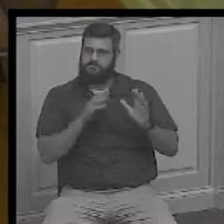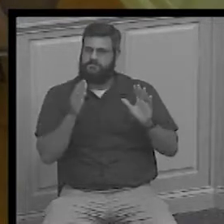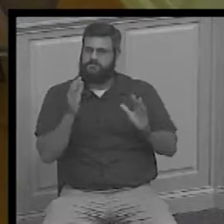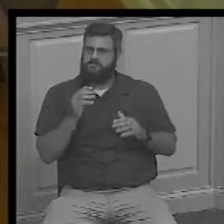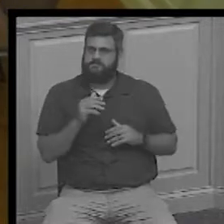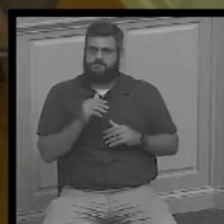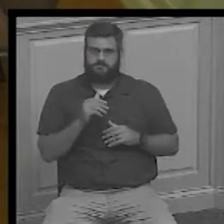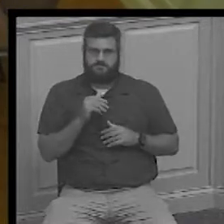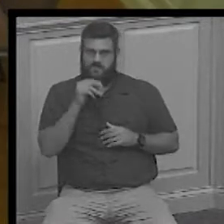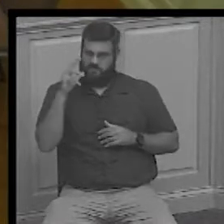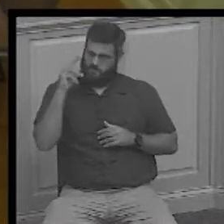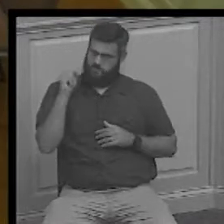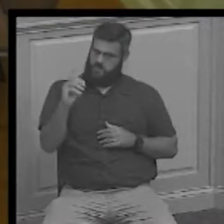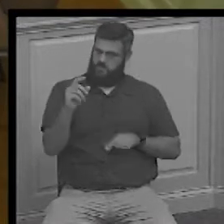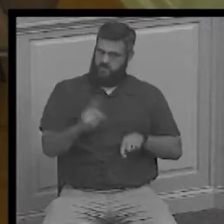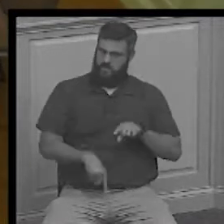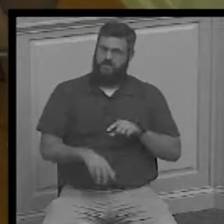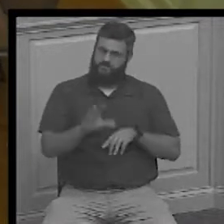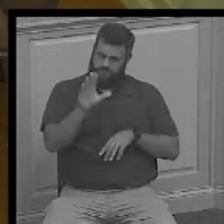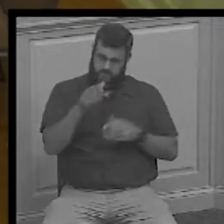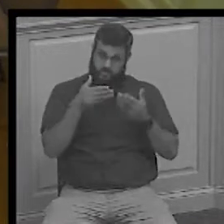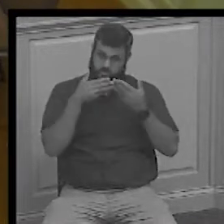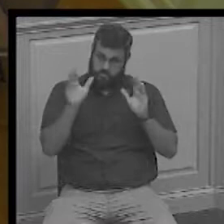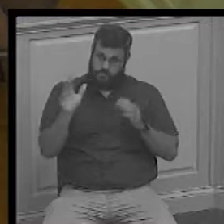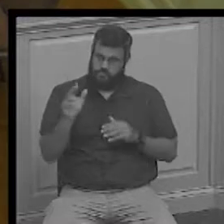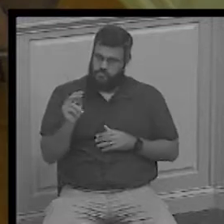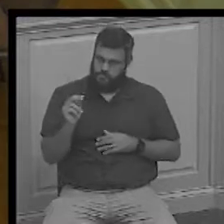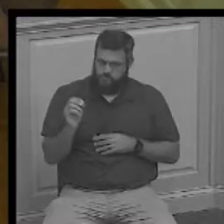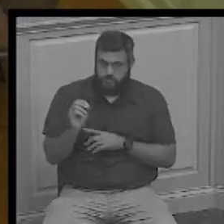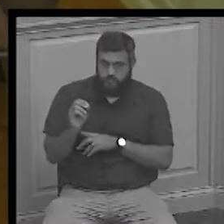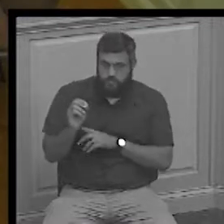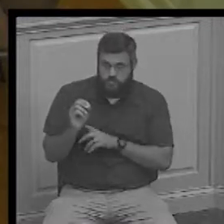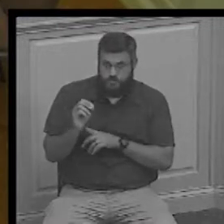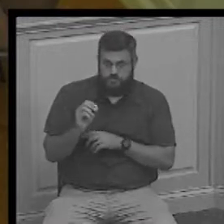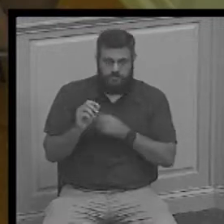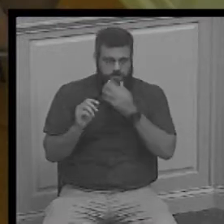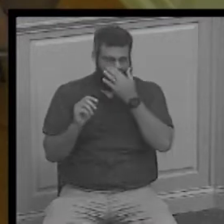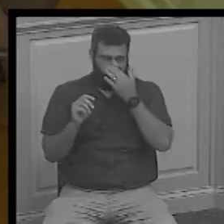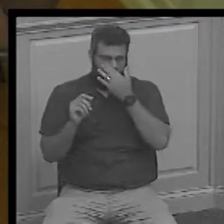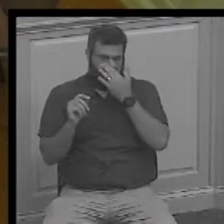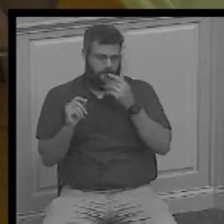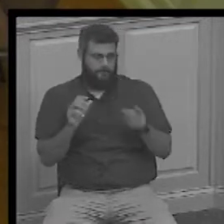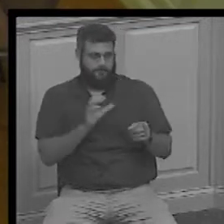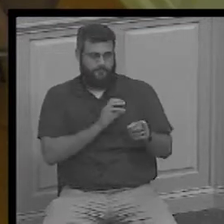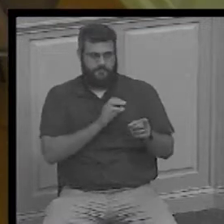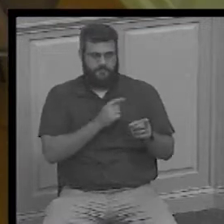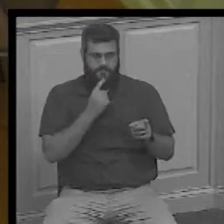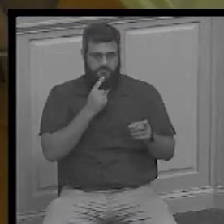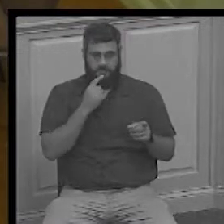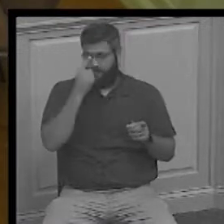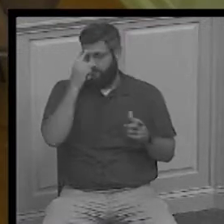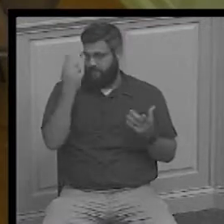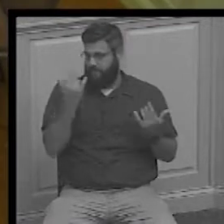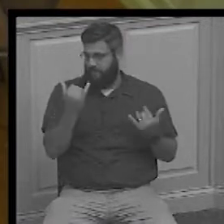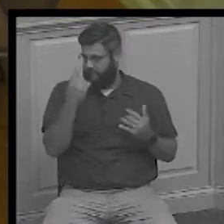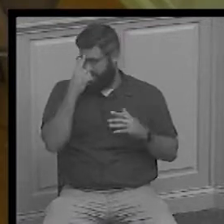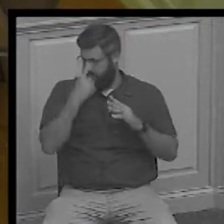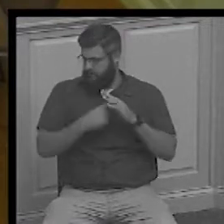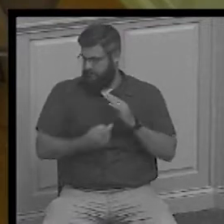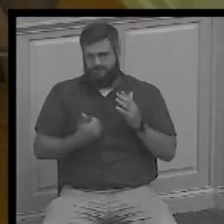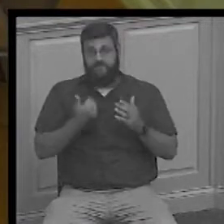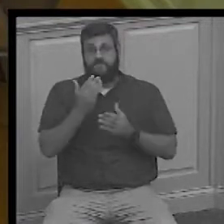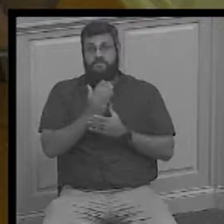not completely prohibited, you cannot do it, but in general, we're gonna say no. Well, I was thinking, some buildings, I can't think of one right off the top of my head,